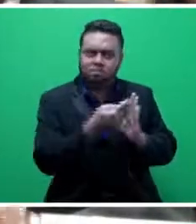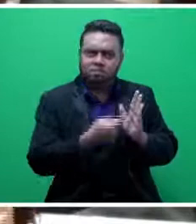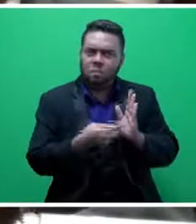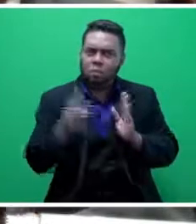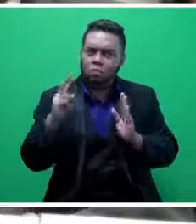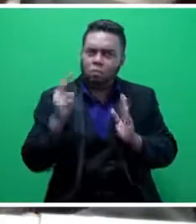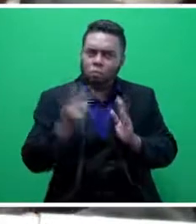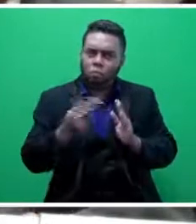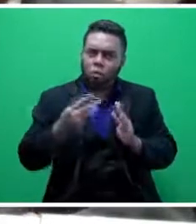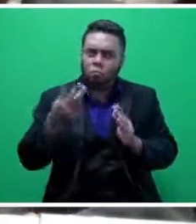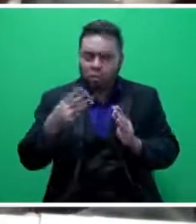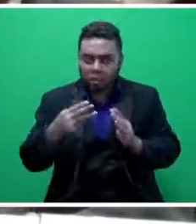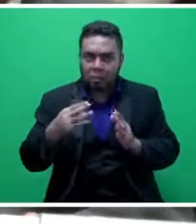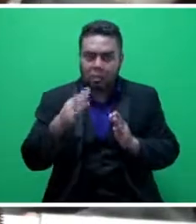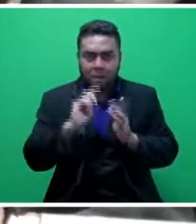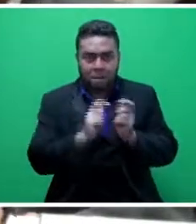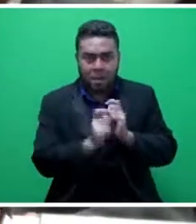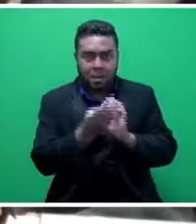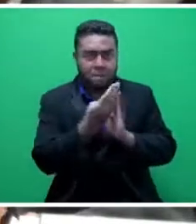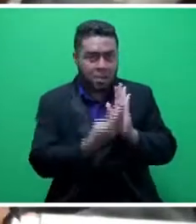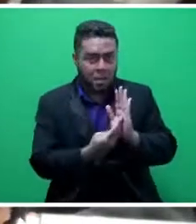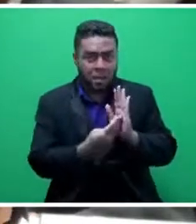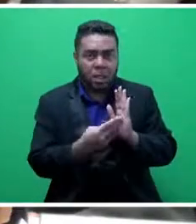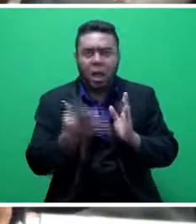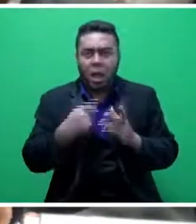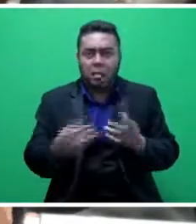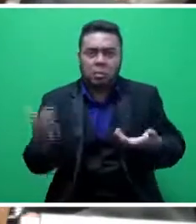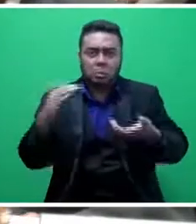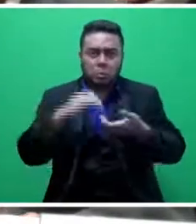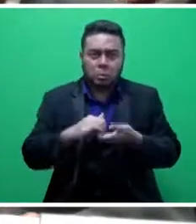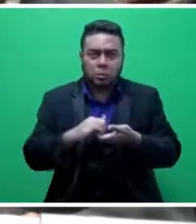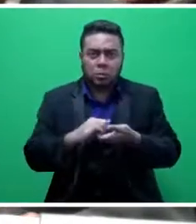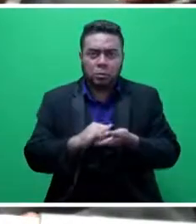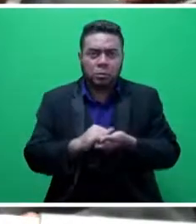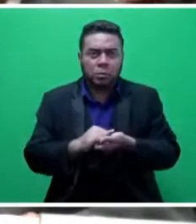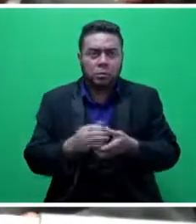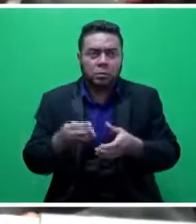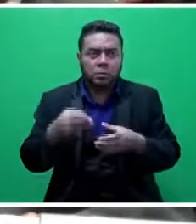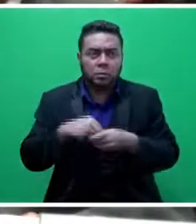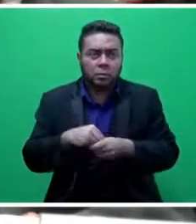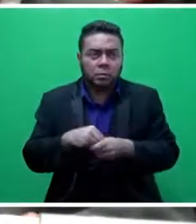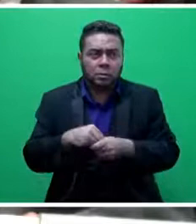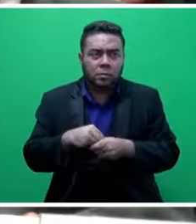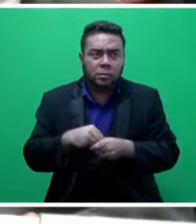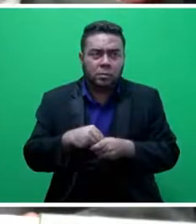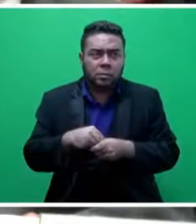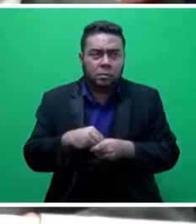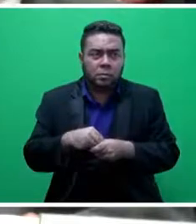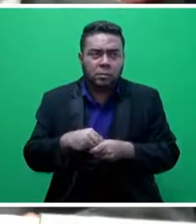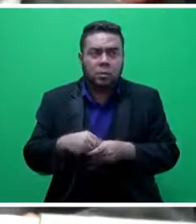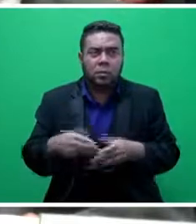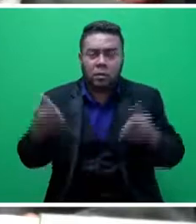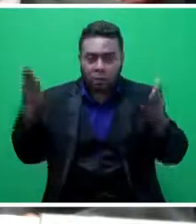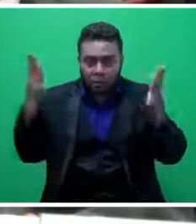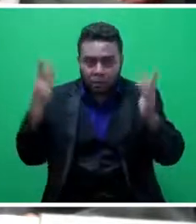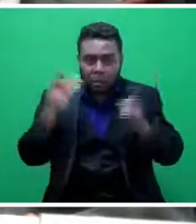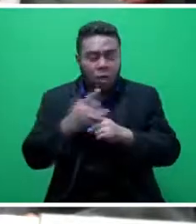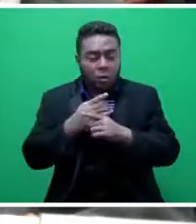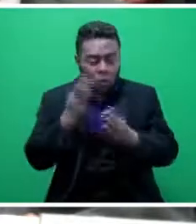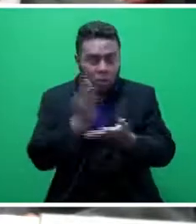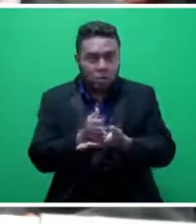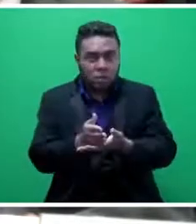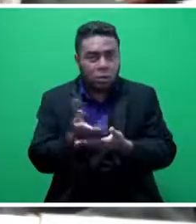13 amendment bills, Mr. Speaker, sir, are related to the budget announcements that were made, and directly or